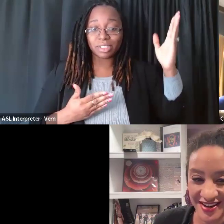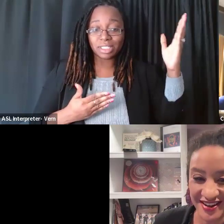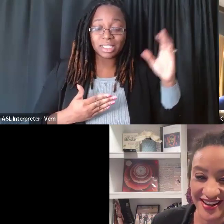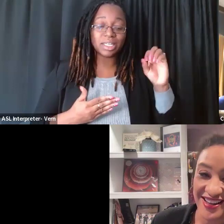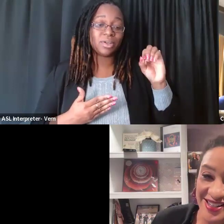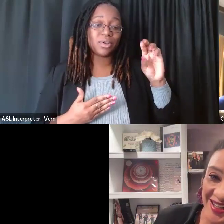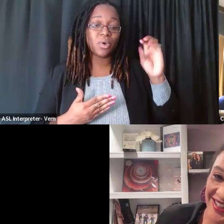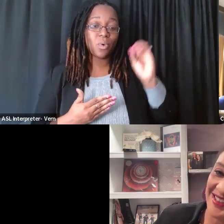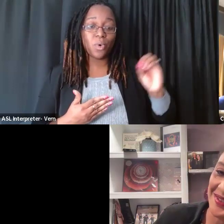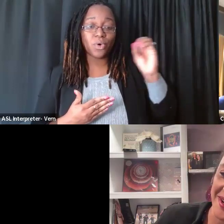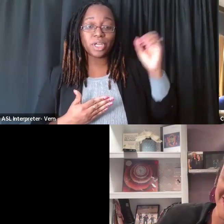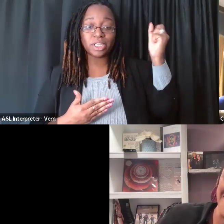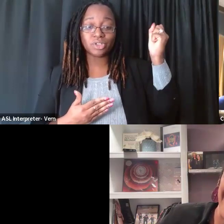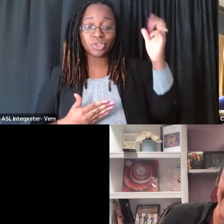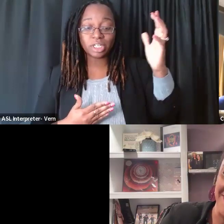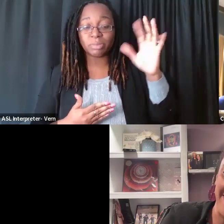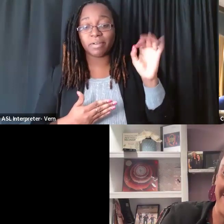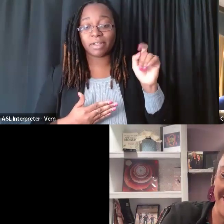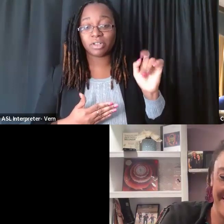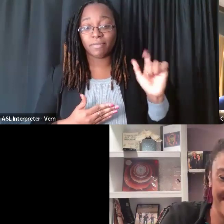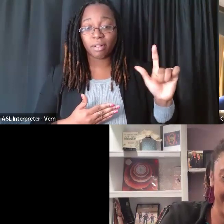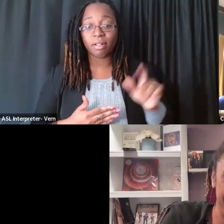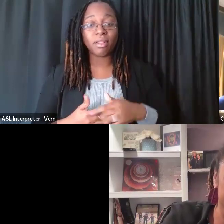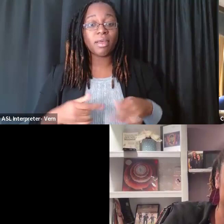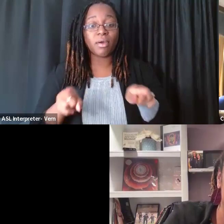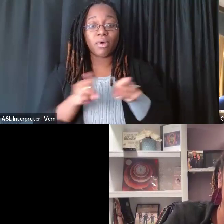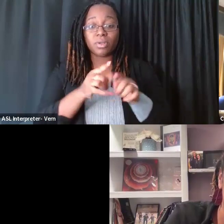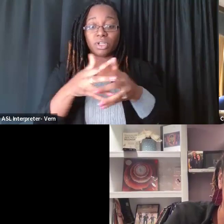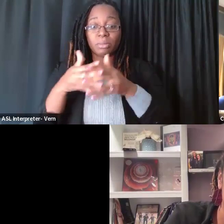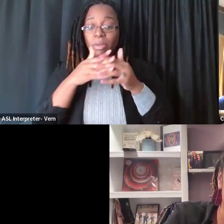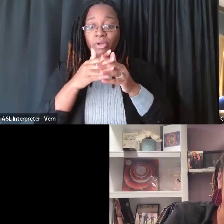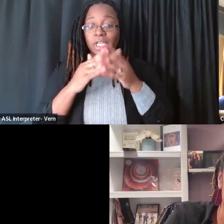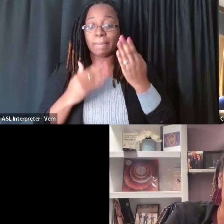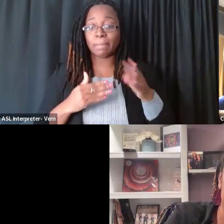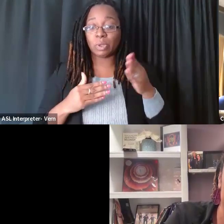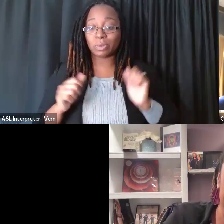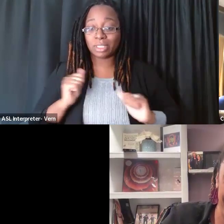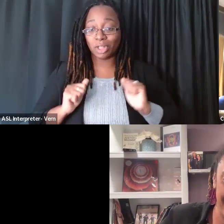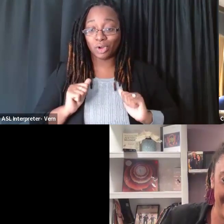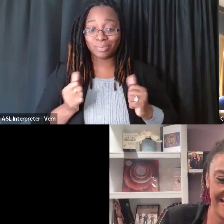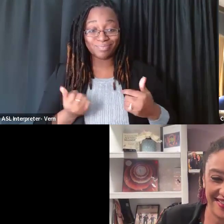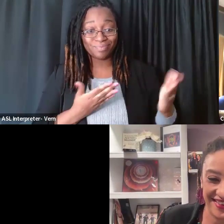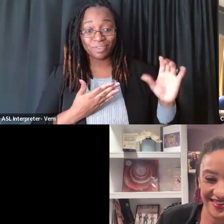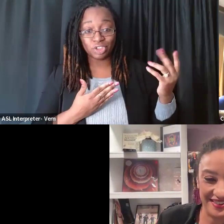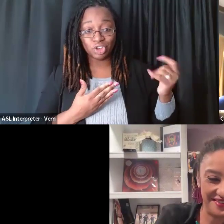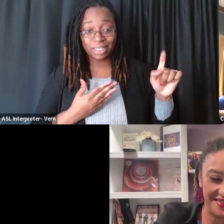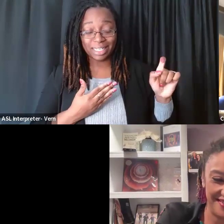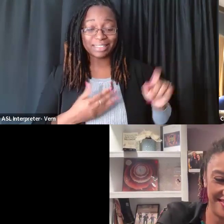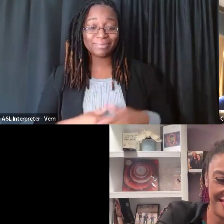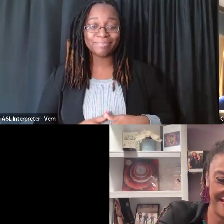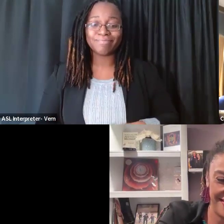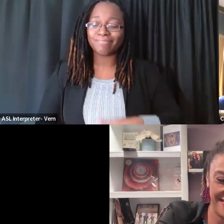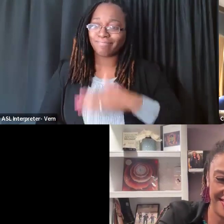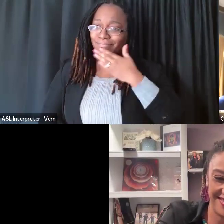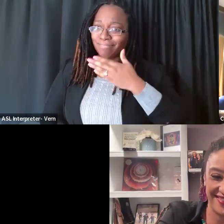Blues Theater. Charlie, it's so great to be on here with you. You as well. Thank you for that introduction and for reading some of your